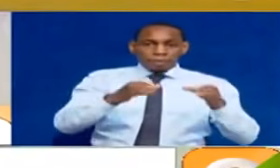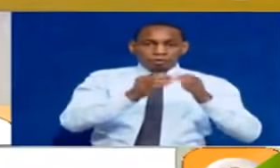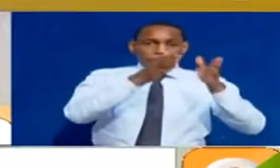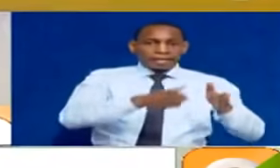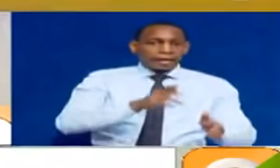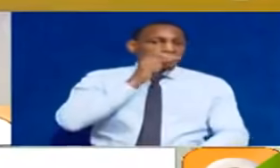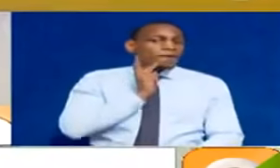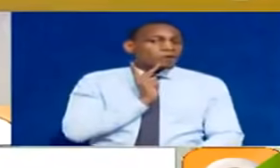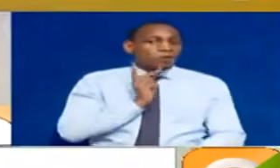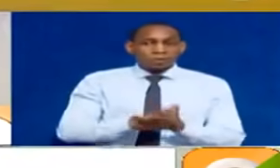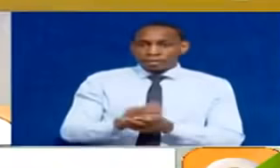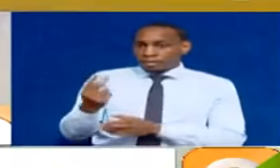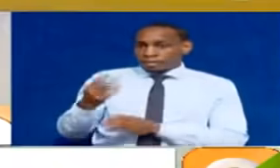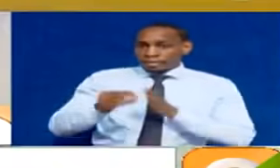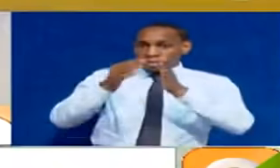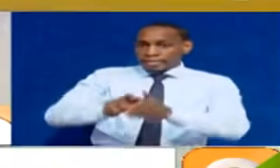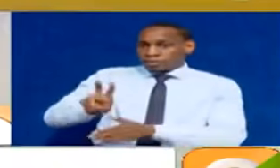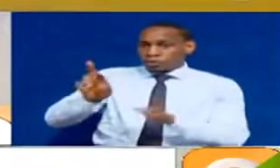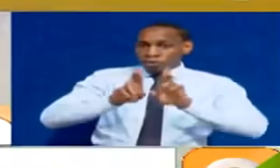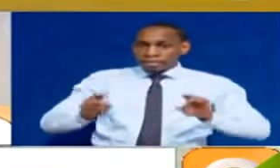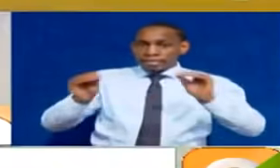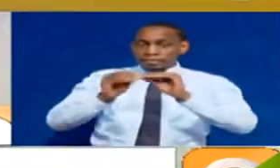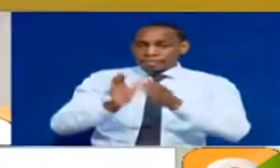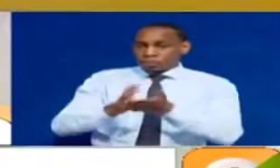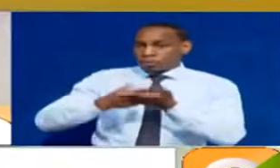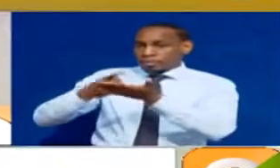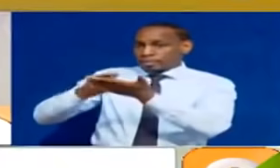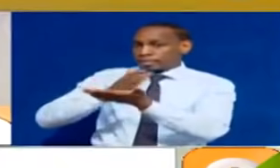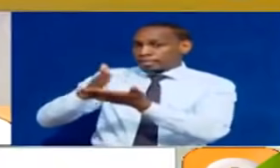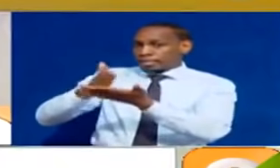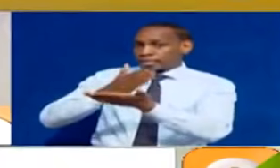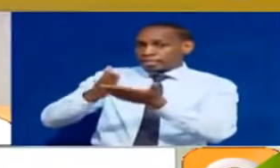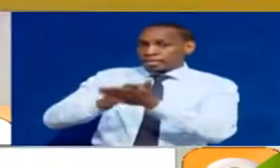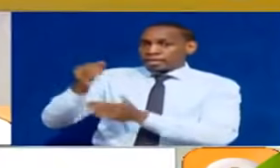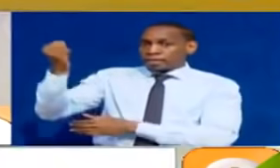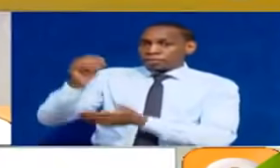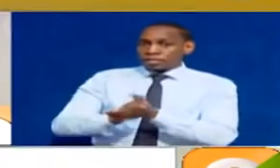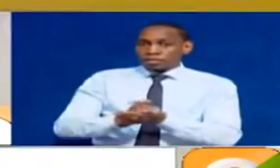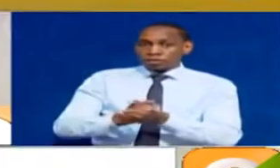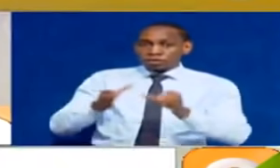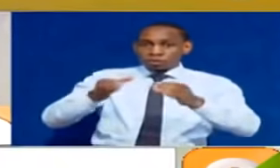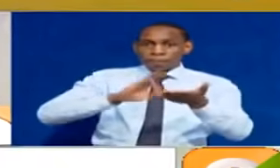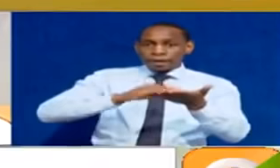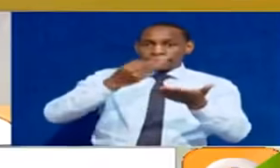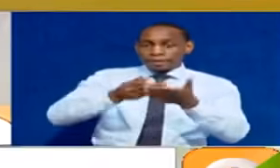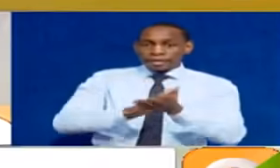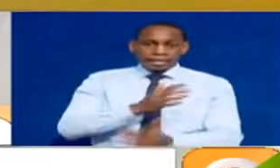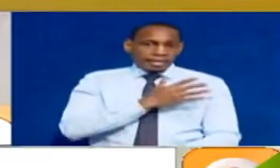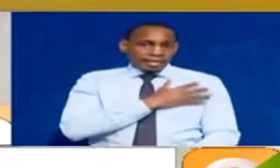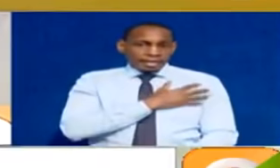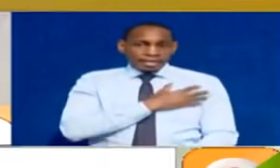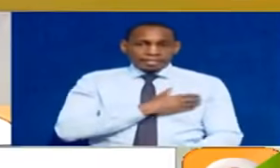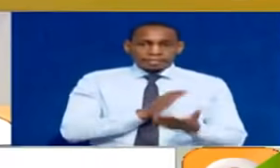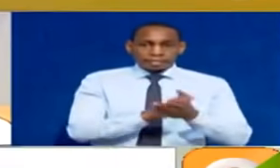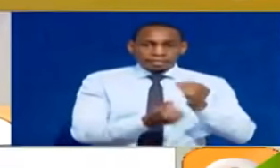leader Kalonzo Musyoka. The two leaders are set to meet over the controversial sharing of the political party's fund. While NASA